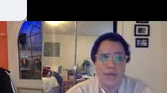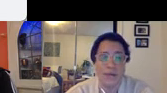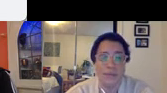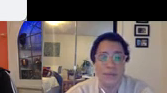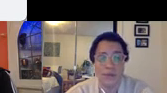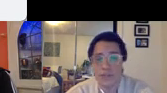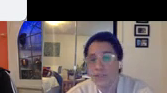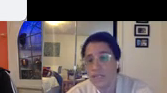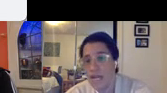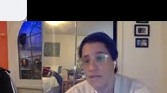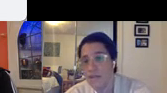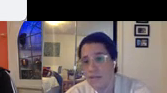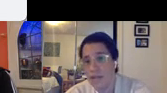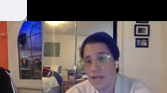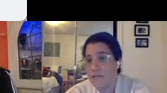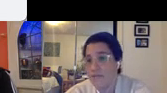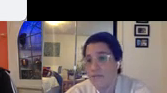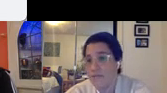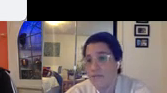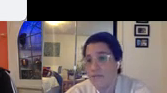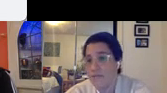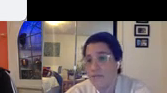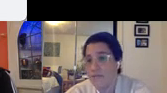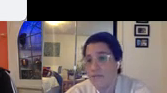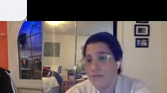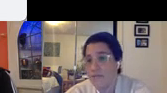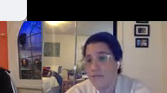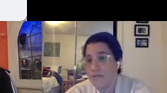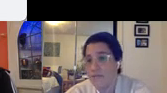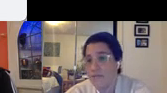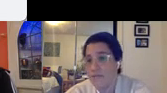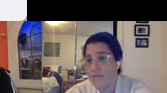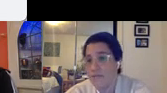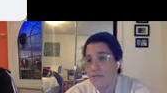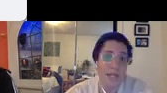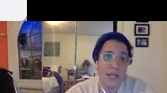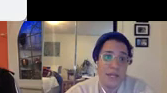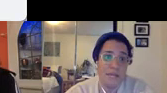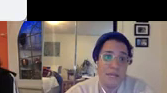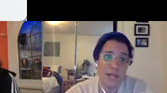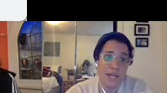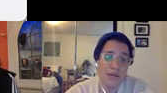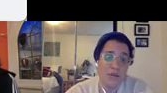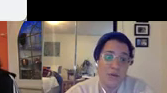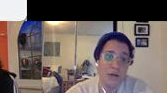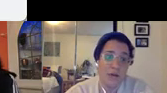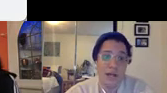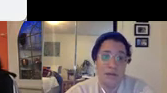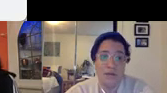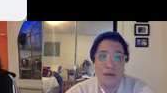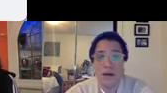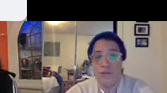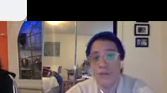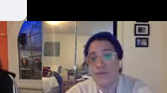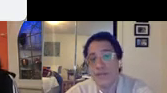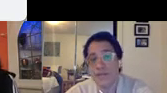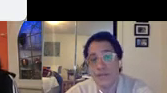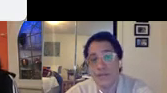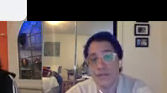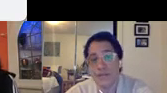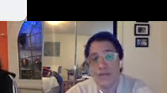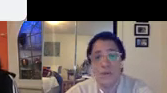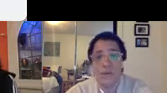At this point, personally, I think that having just a couple would be appropriate that could work on all